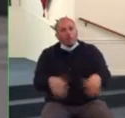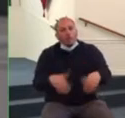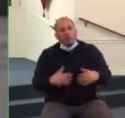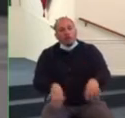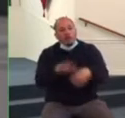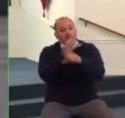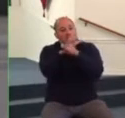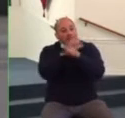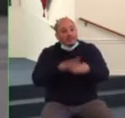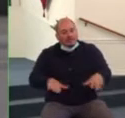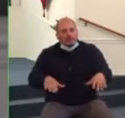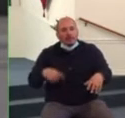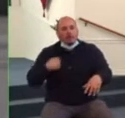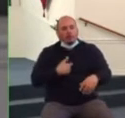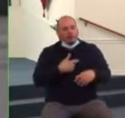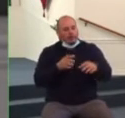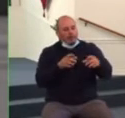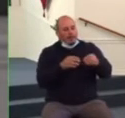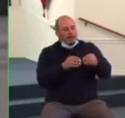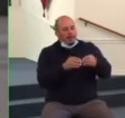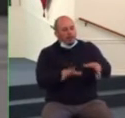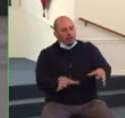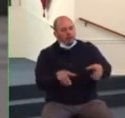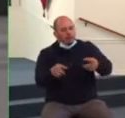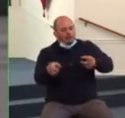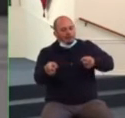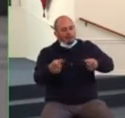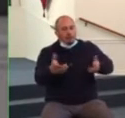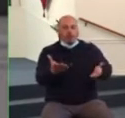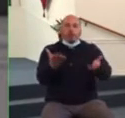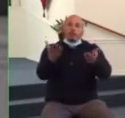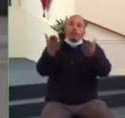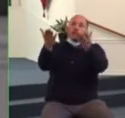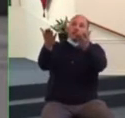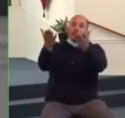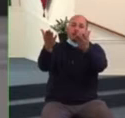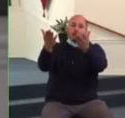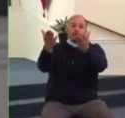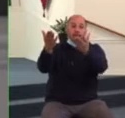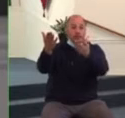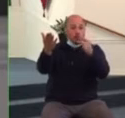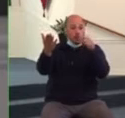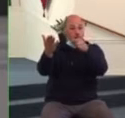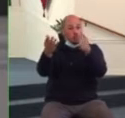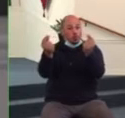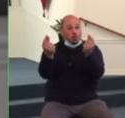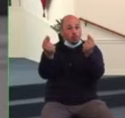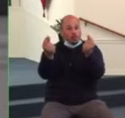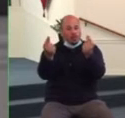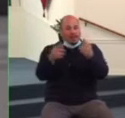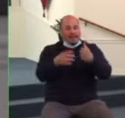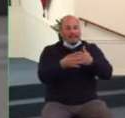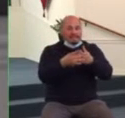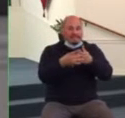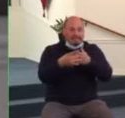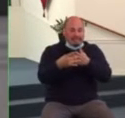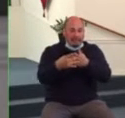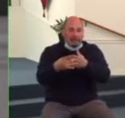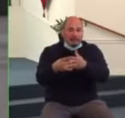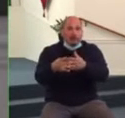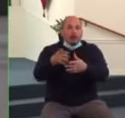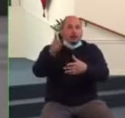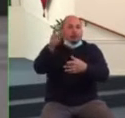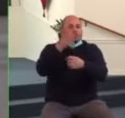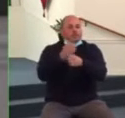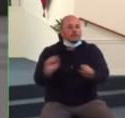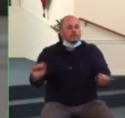of our lives to God, we actually save our lives. God makes us better people. He forgives our sins.